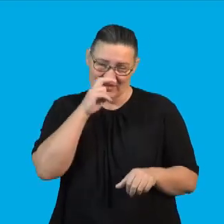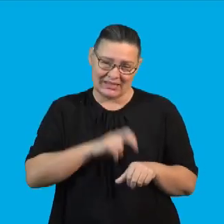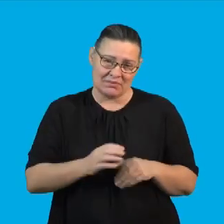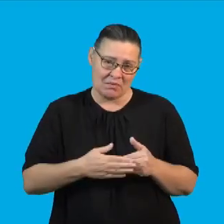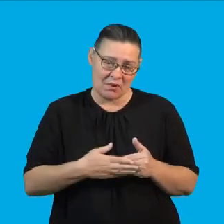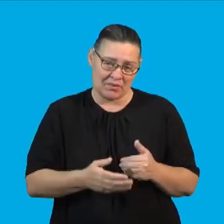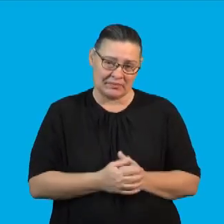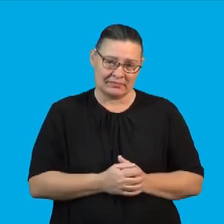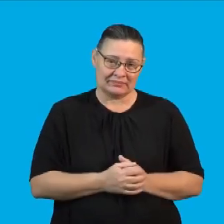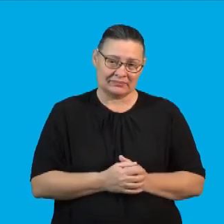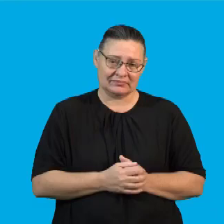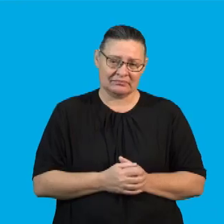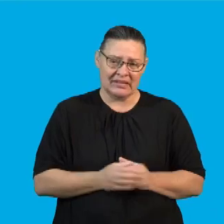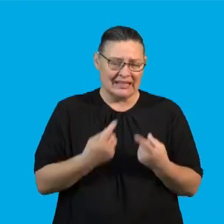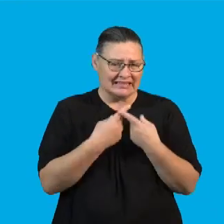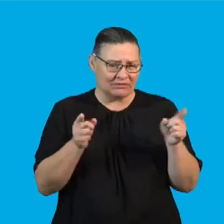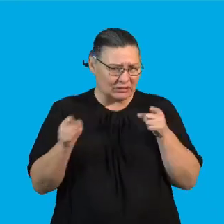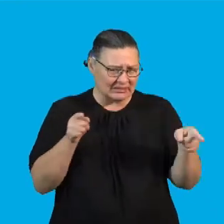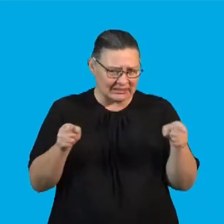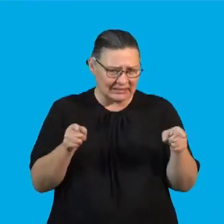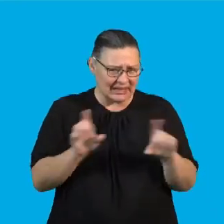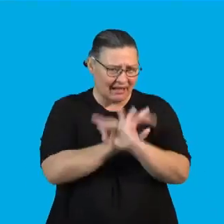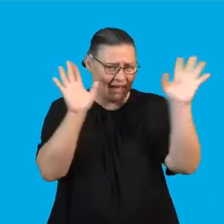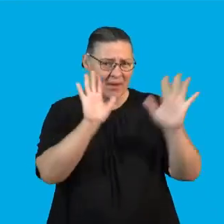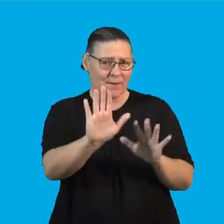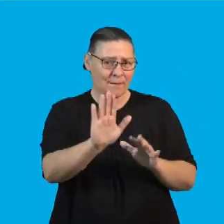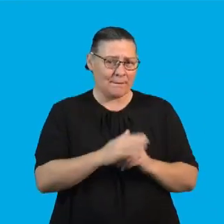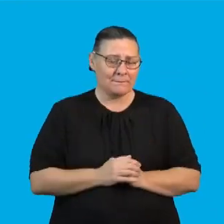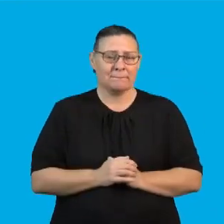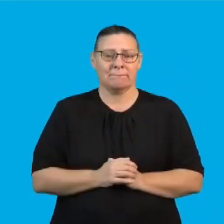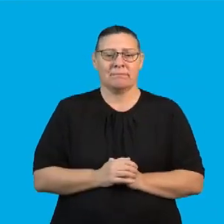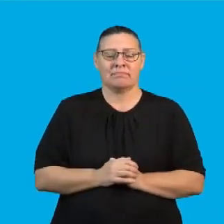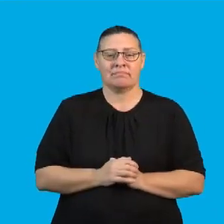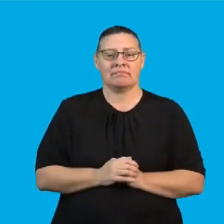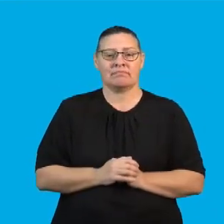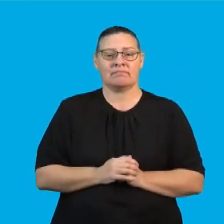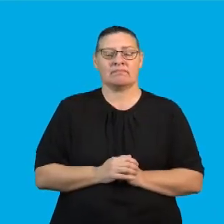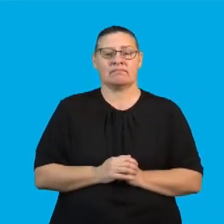of parental care. I hope you see the difference between the two.